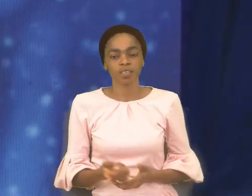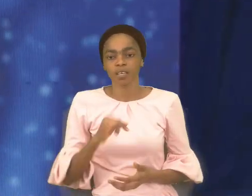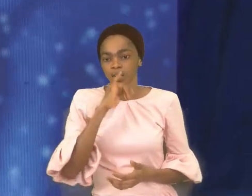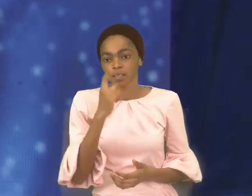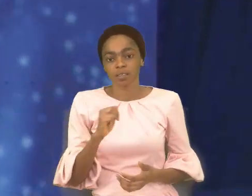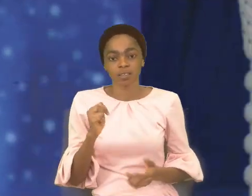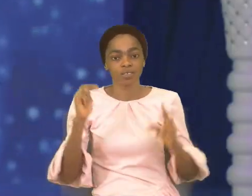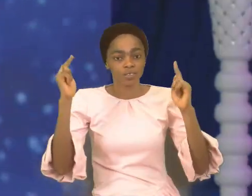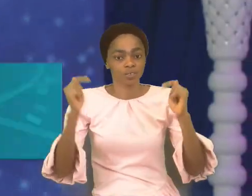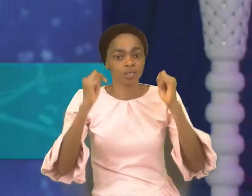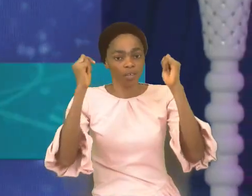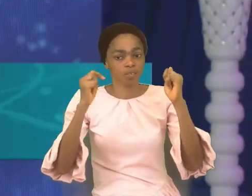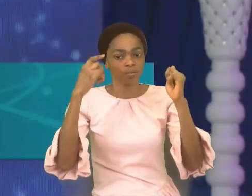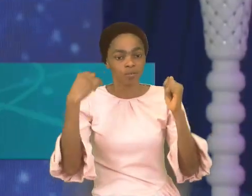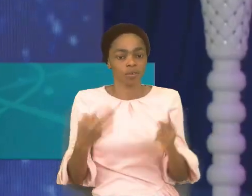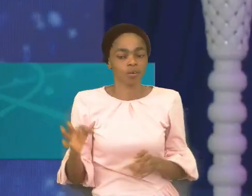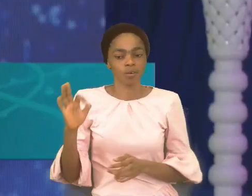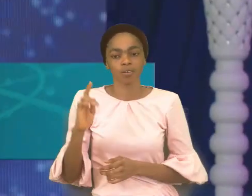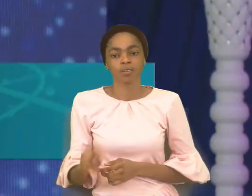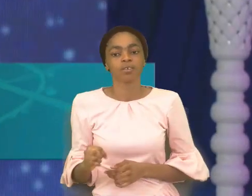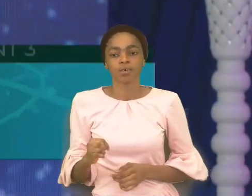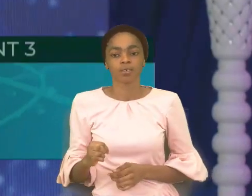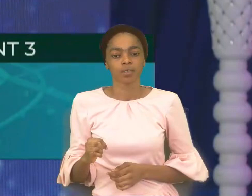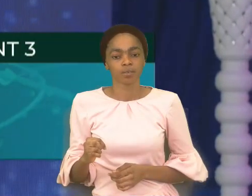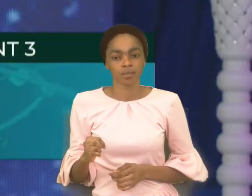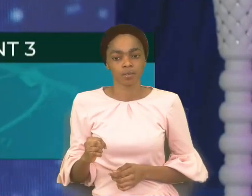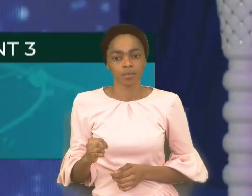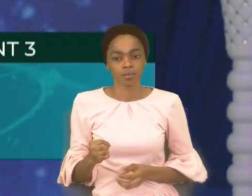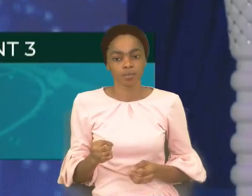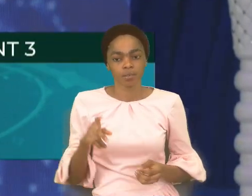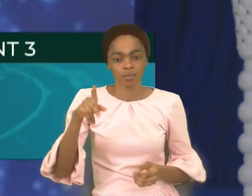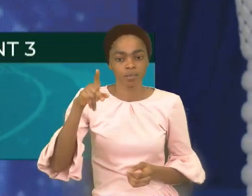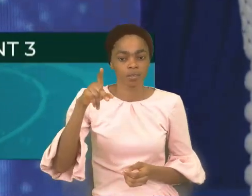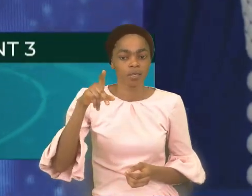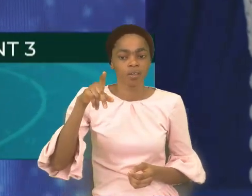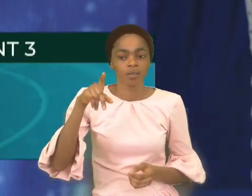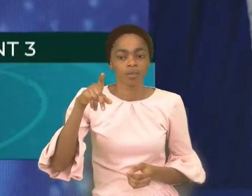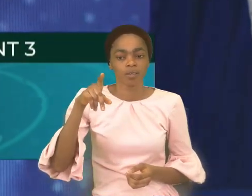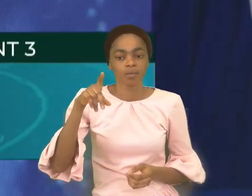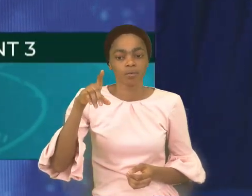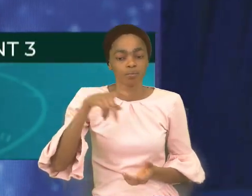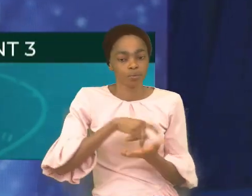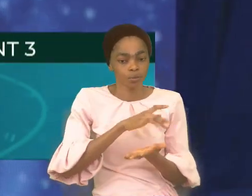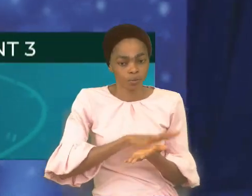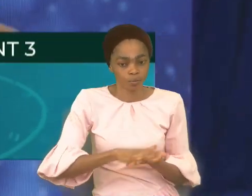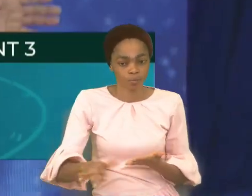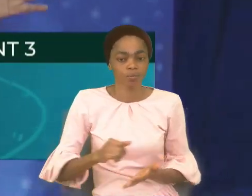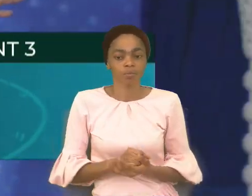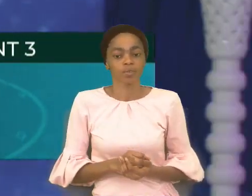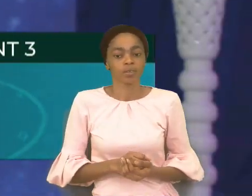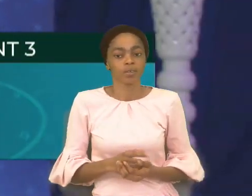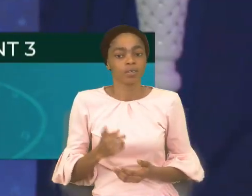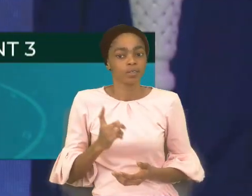the pure. Now, the whole world is impure. All have sinned and come short of the glory of God. And